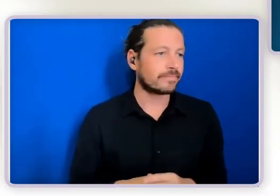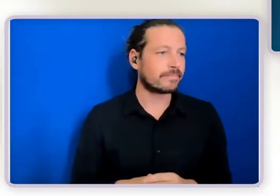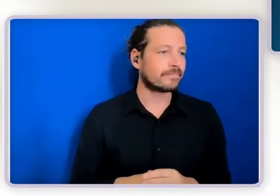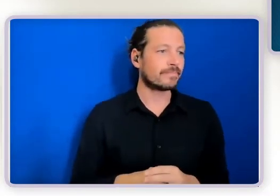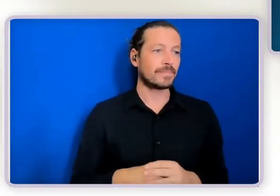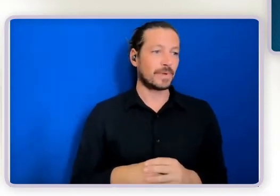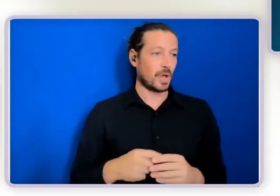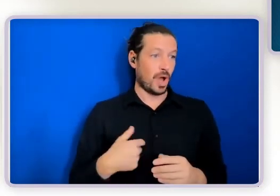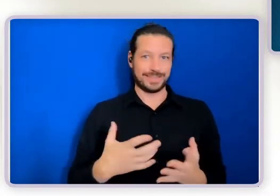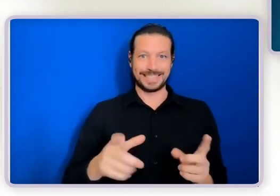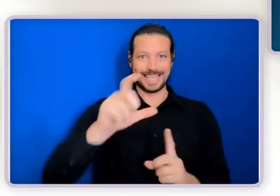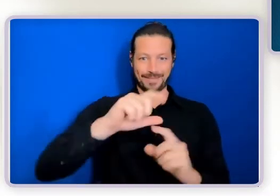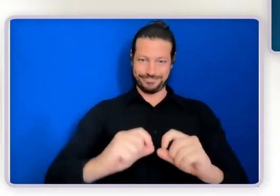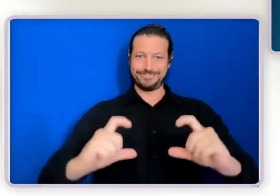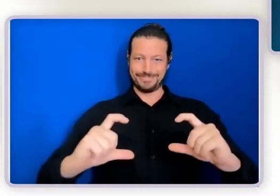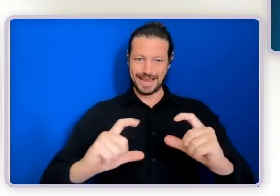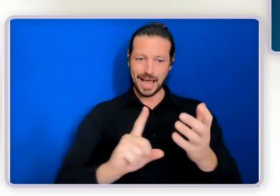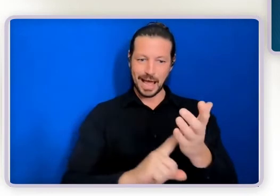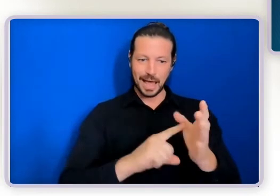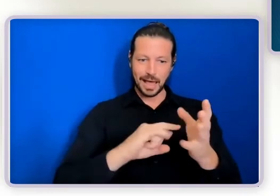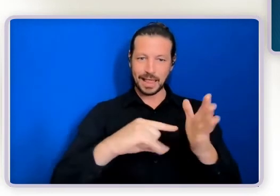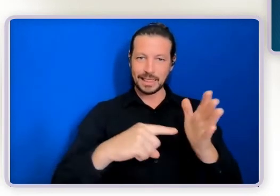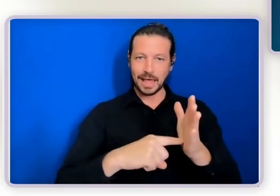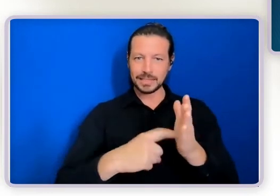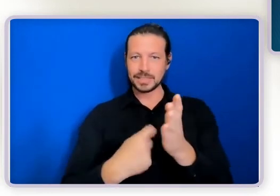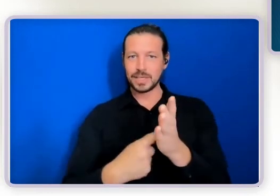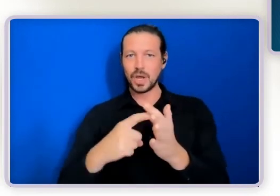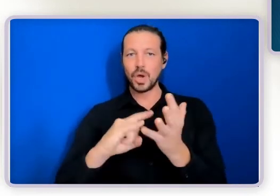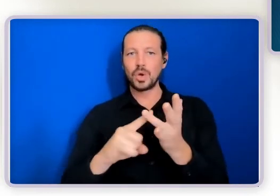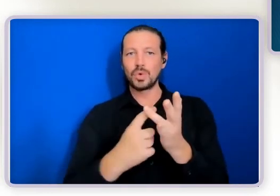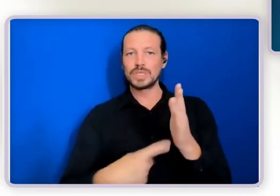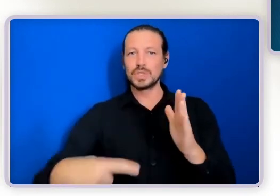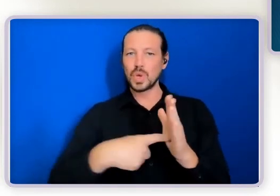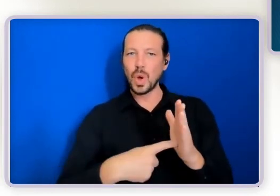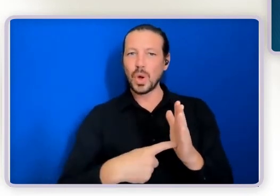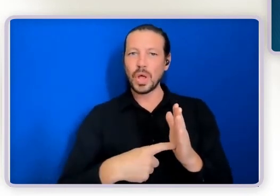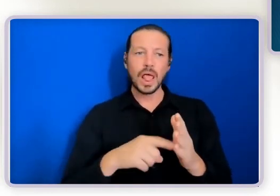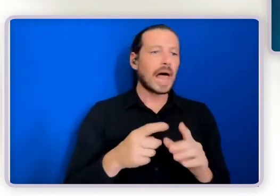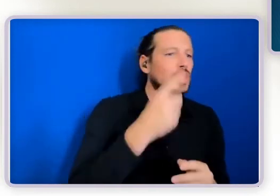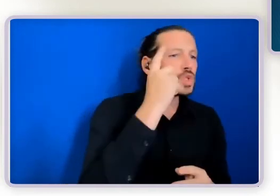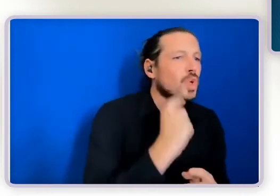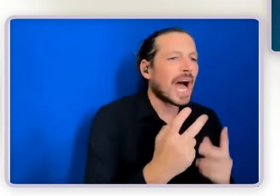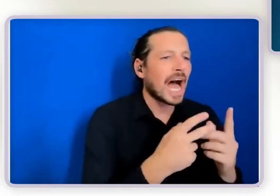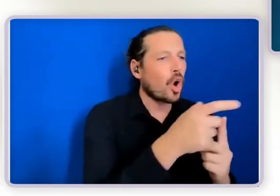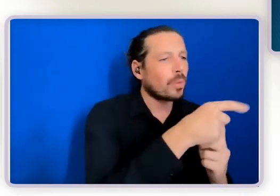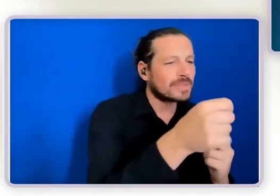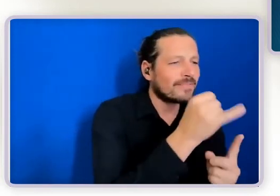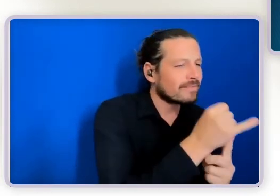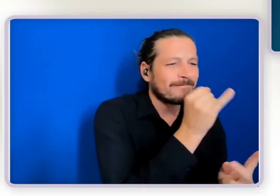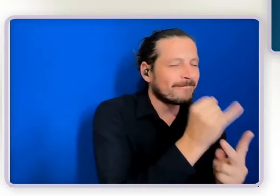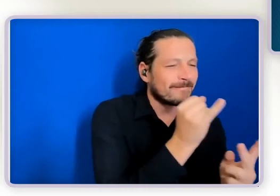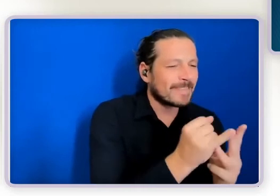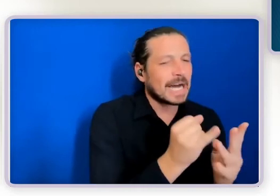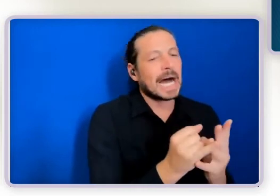is something that is bandied around with, it seems to me, no one having the vaguest clue what it